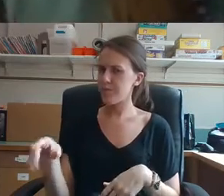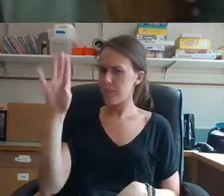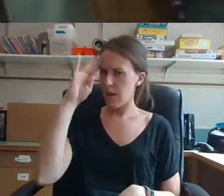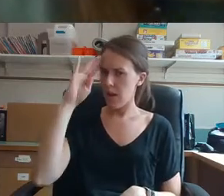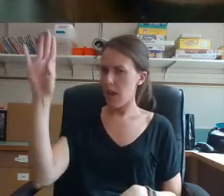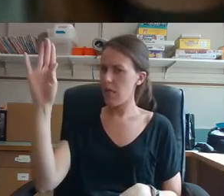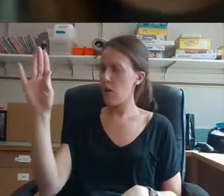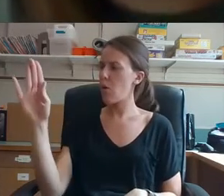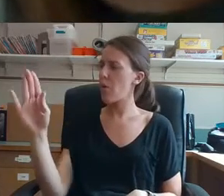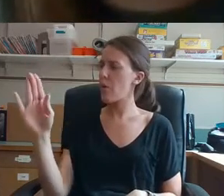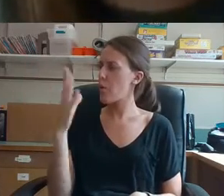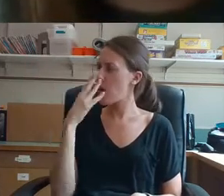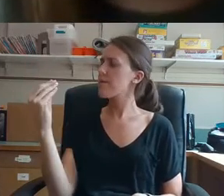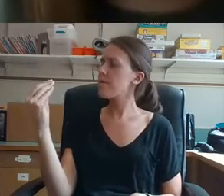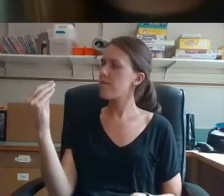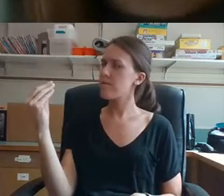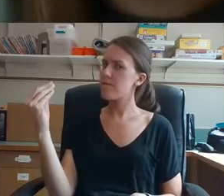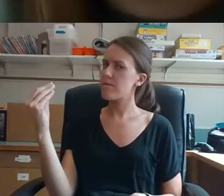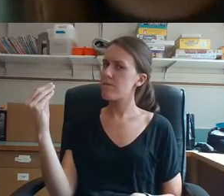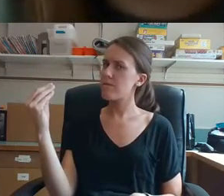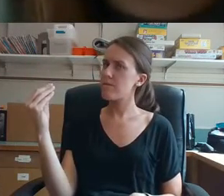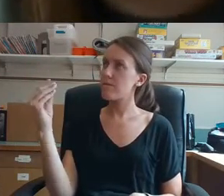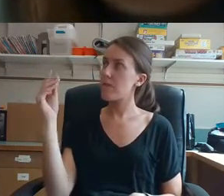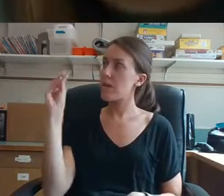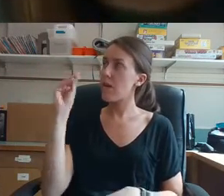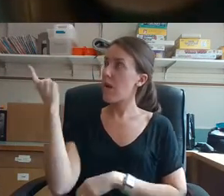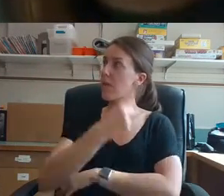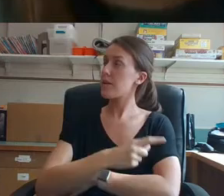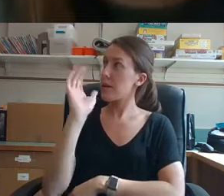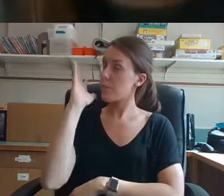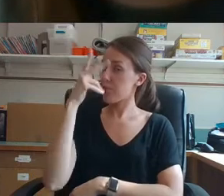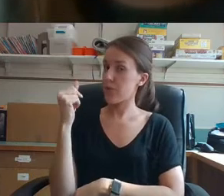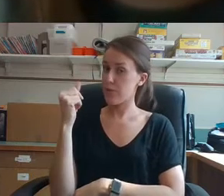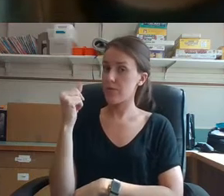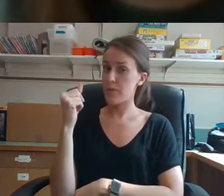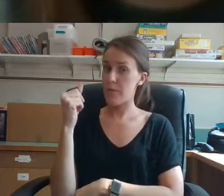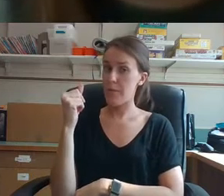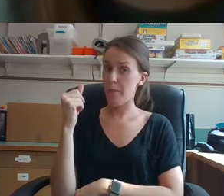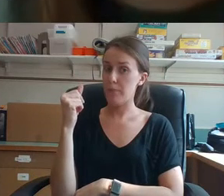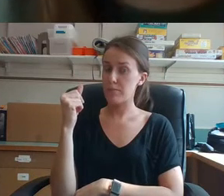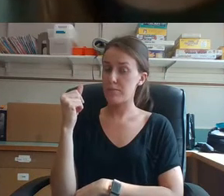Hello, Mr. Wolf, said Little Red Riding Hood. Isn't it a lovely day? You seem to